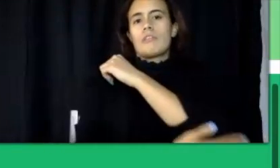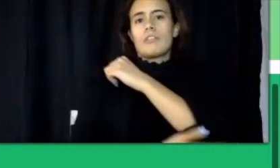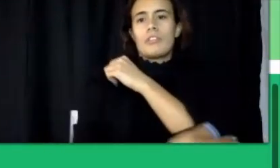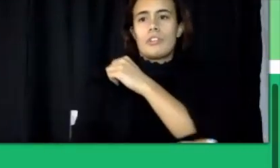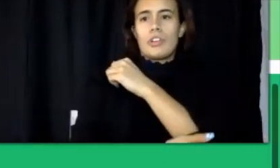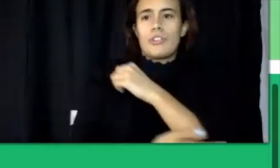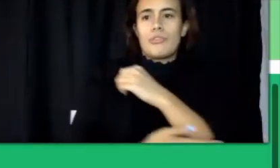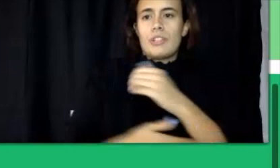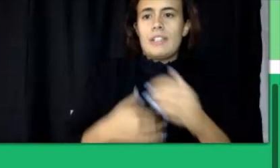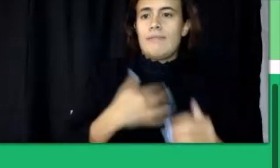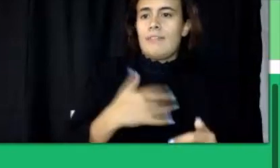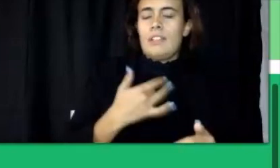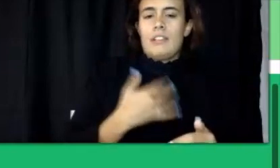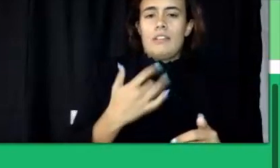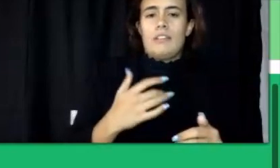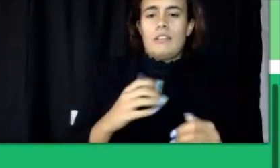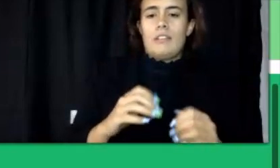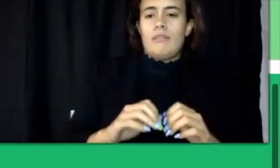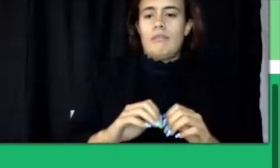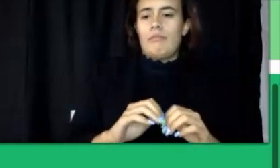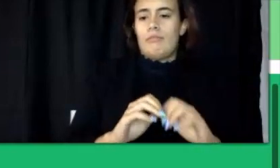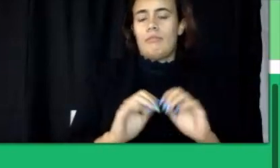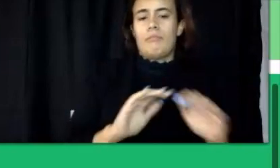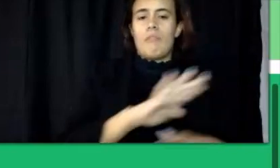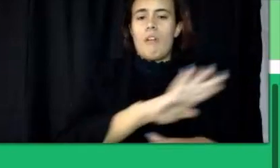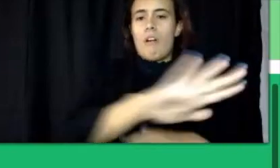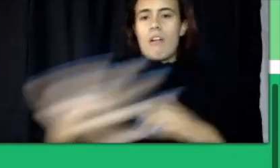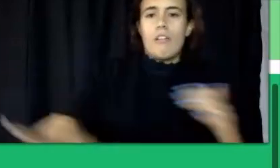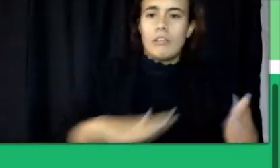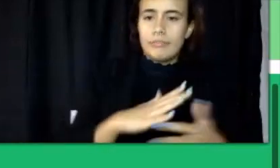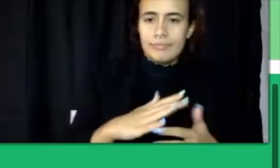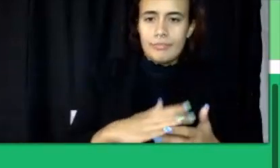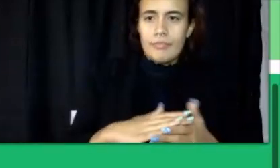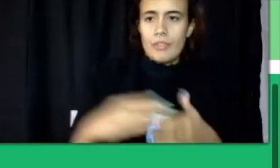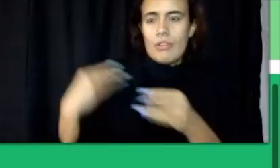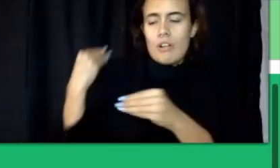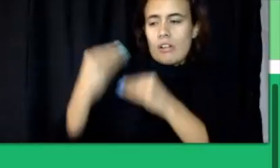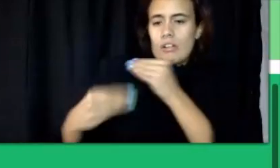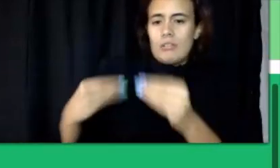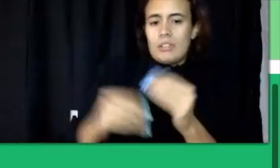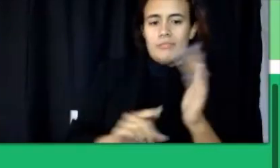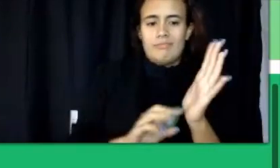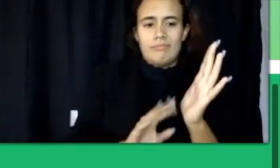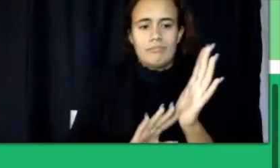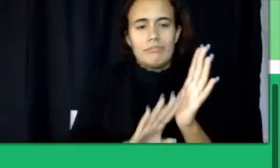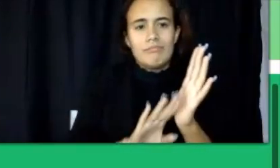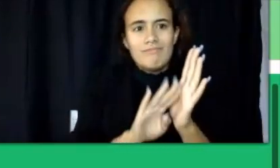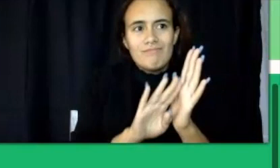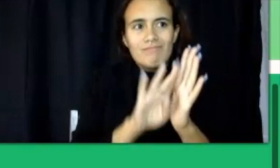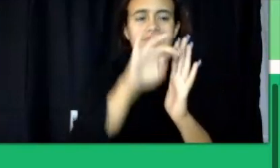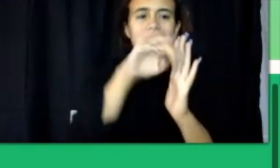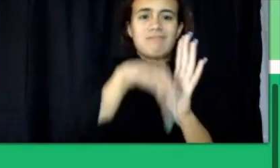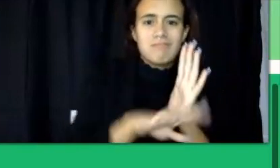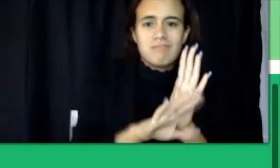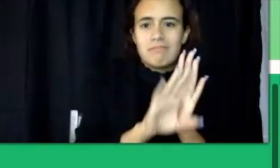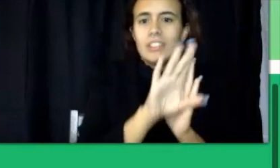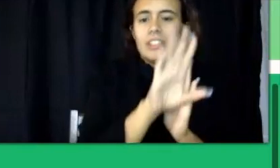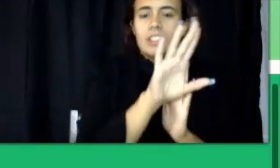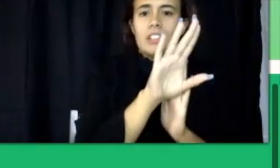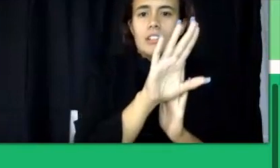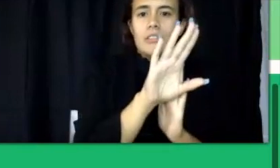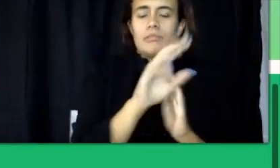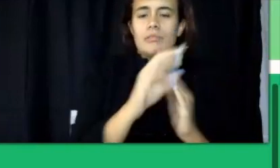it. We have more debt just by virtue of, again, starting from behind and trying to crawl our way up. And, Black graduates, even if you didn't necessarily